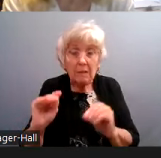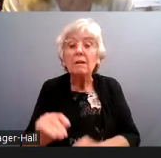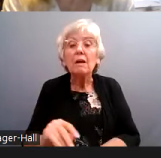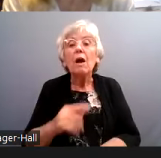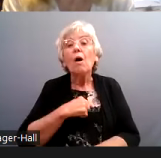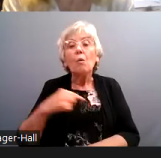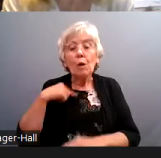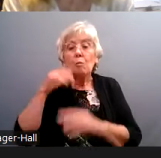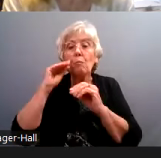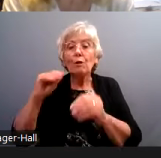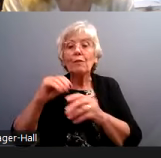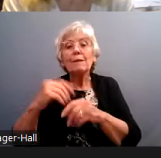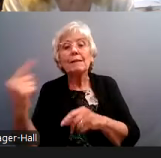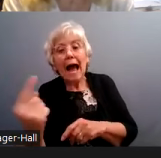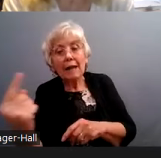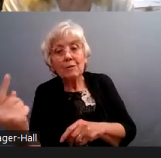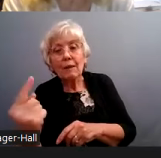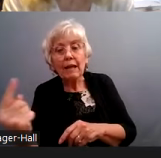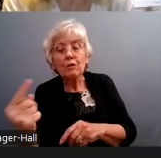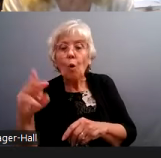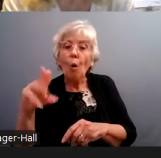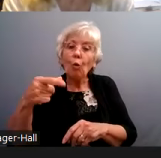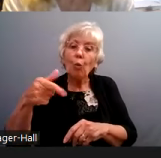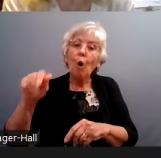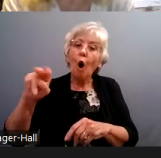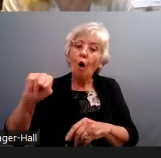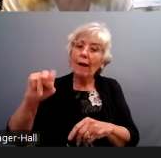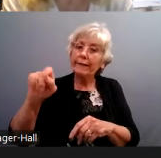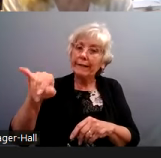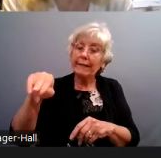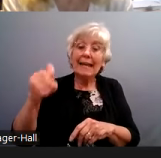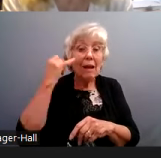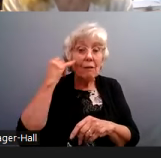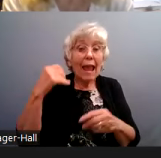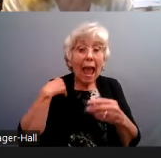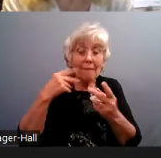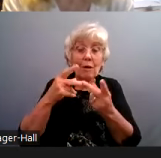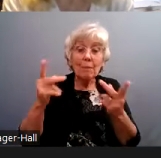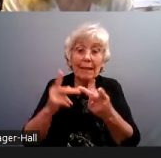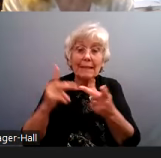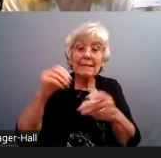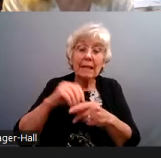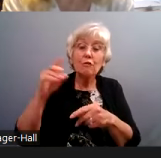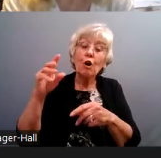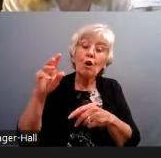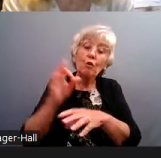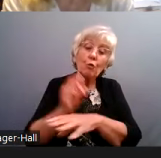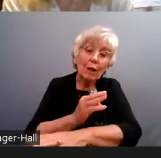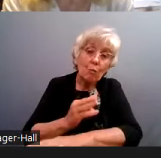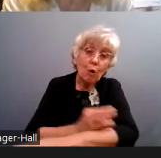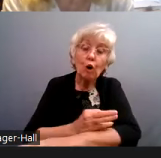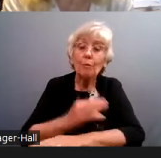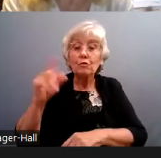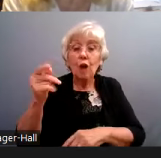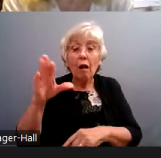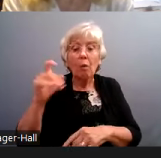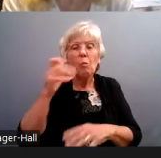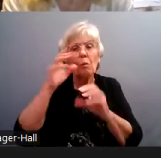in isolation or quarantine. If we do have room in the ringworm jungle, we can put them out there. And then we're going to collect